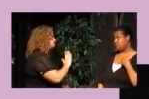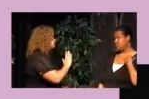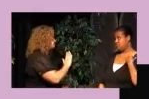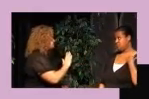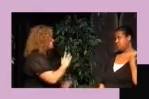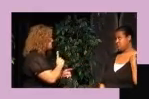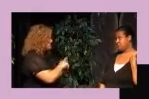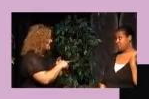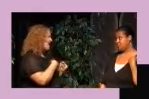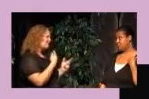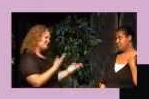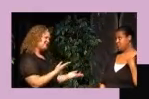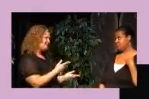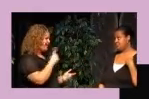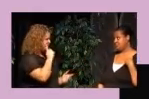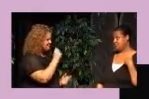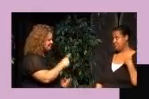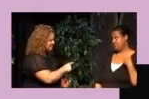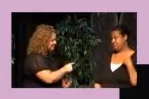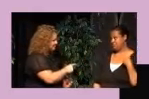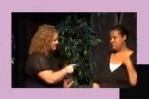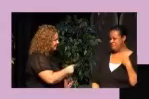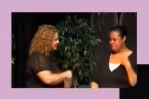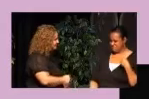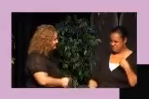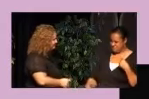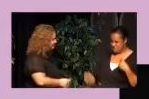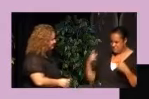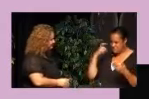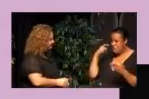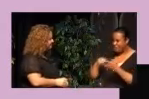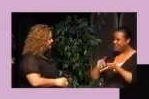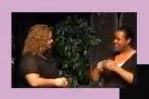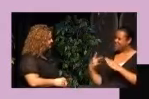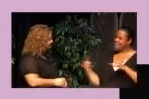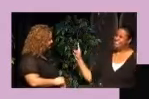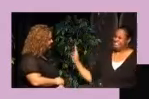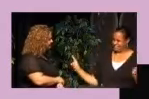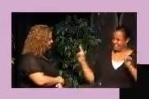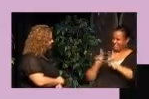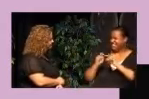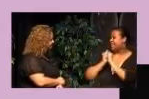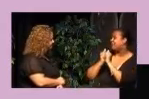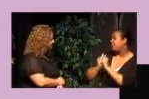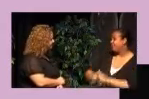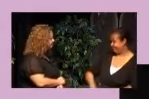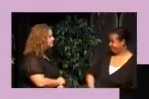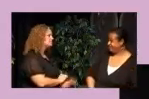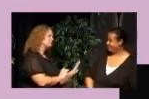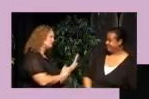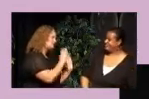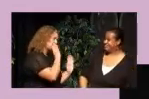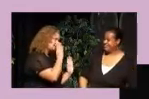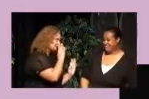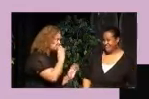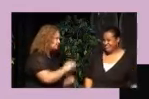I just happened to be here. So now you'll have to just happen to be with me. Listen. Oh, listen!